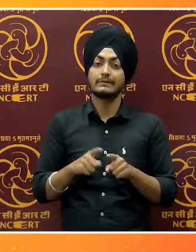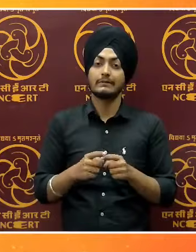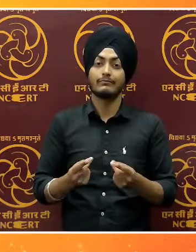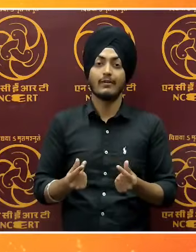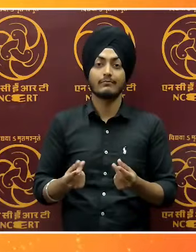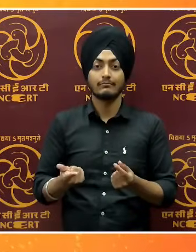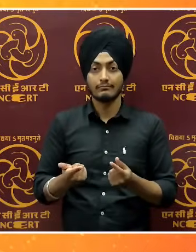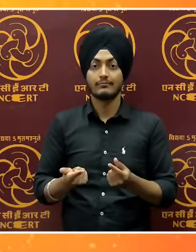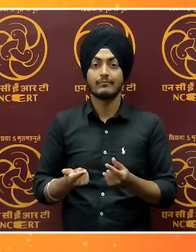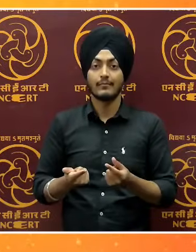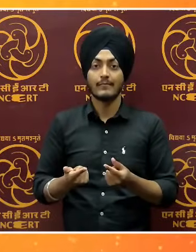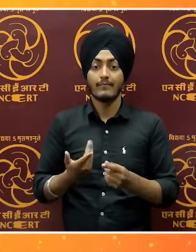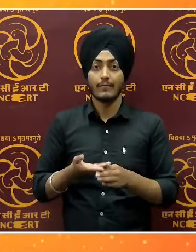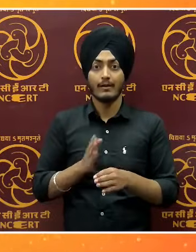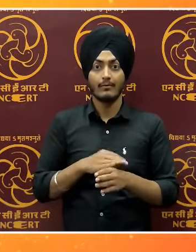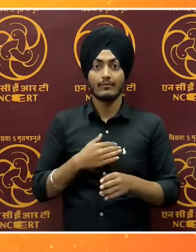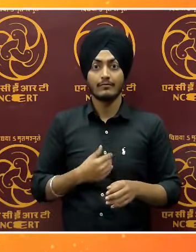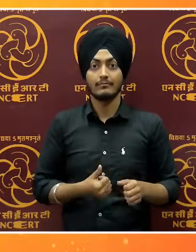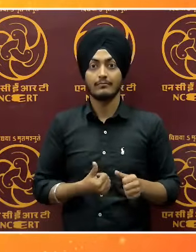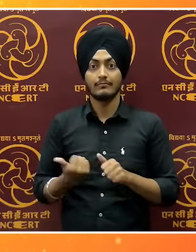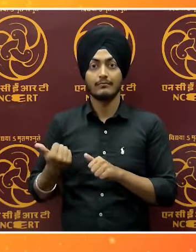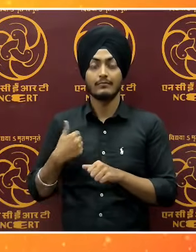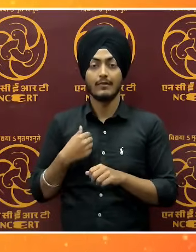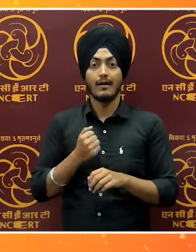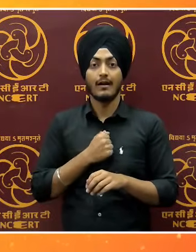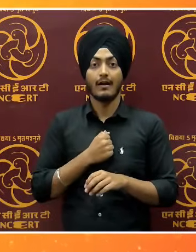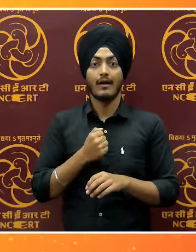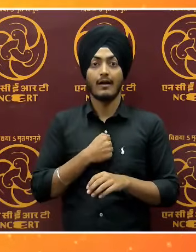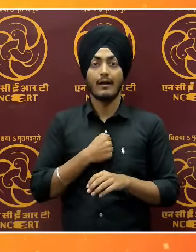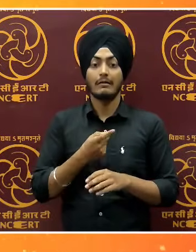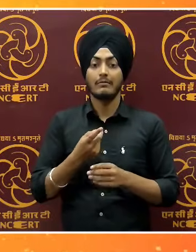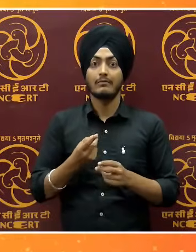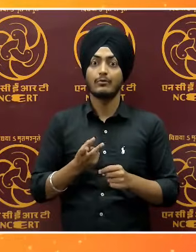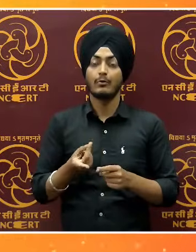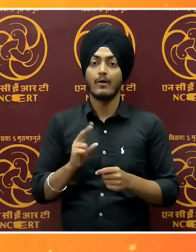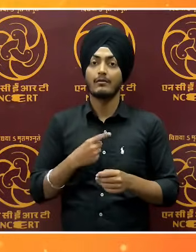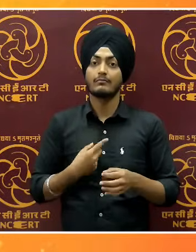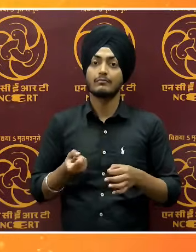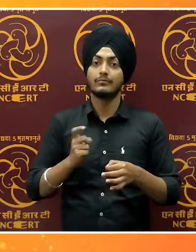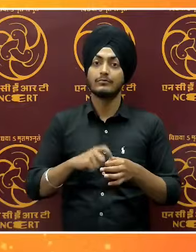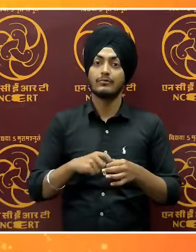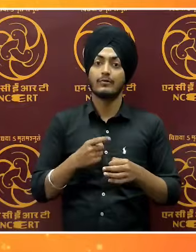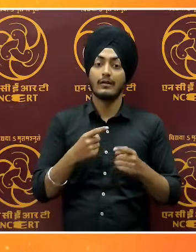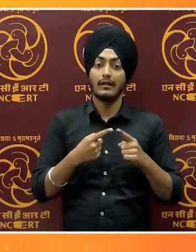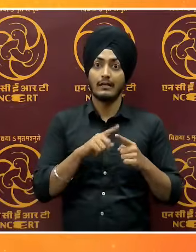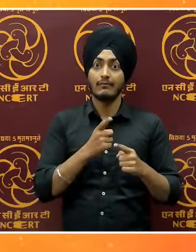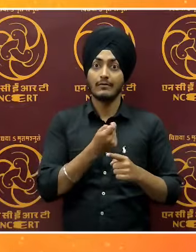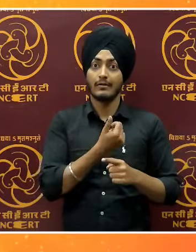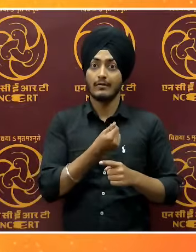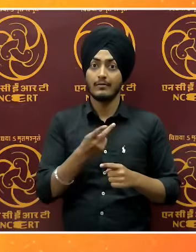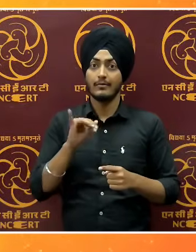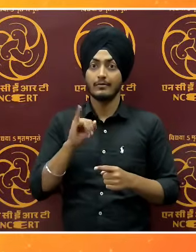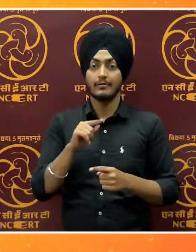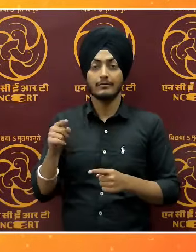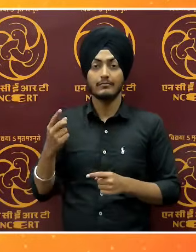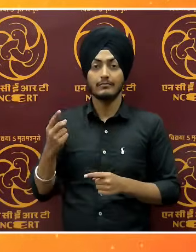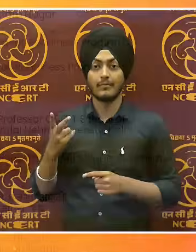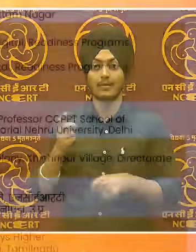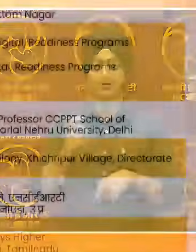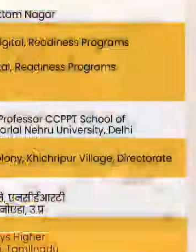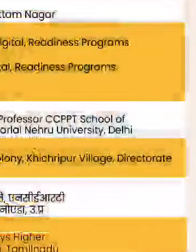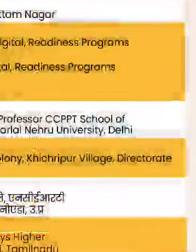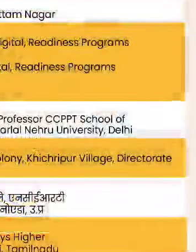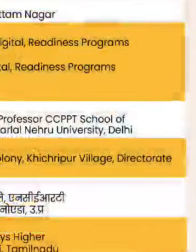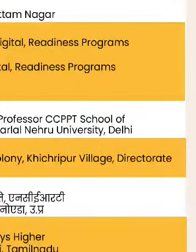there. And before I leave, let me tell you, within a while you can join us on channel number 6 to 12 at 4 to